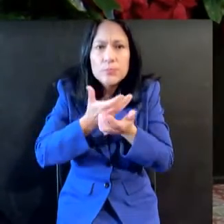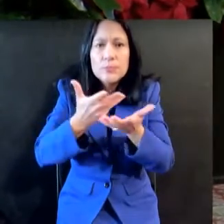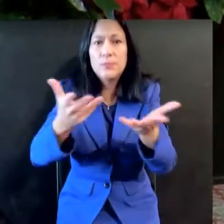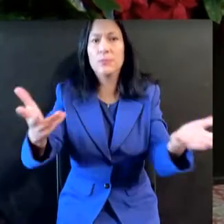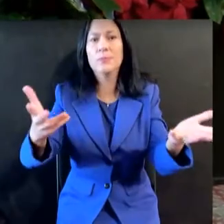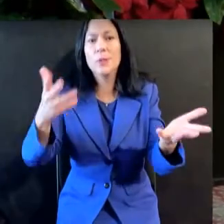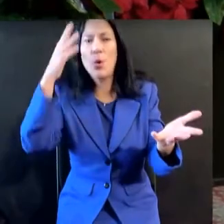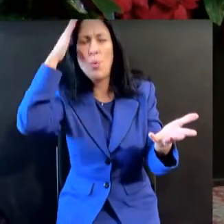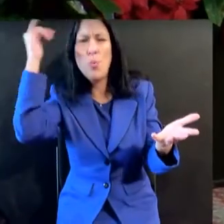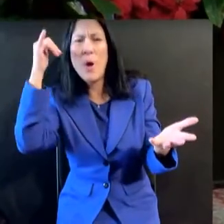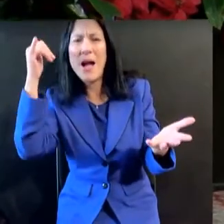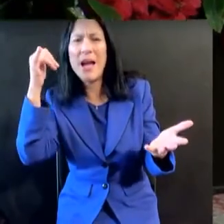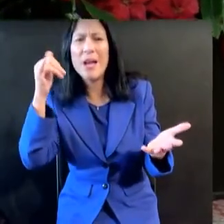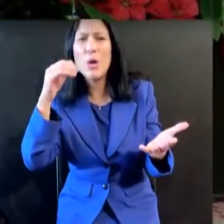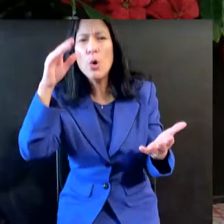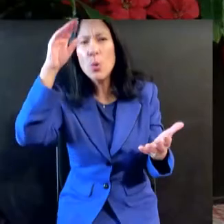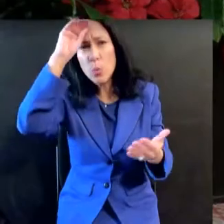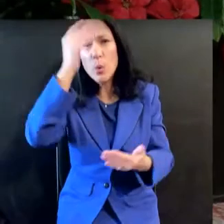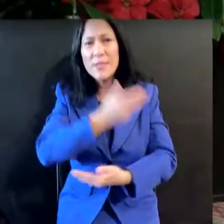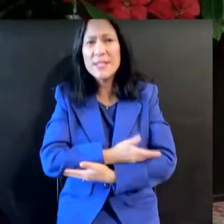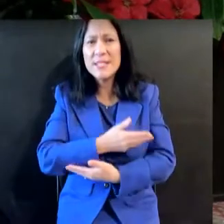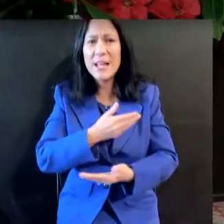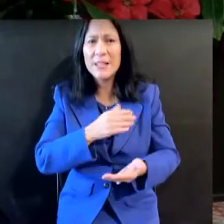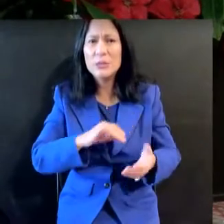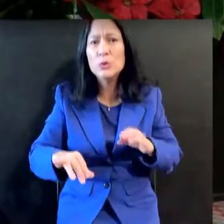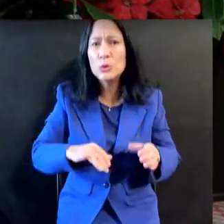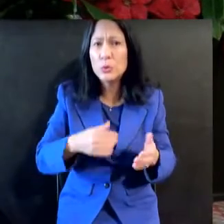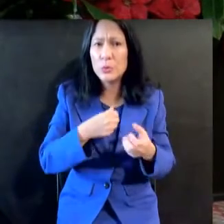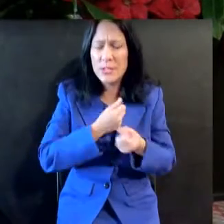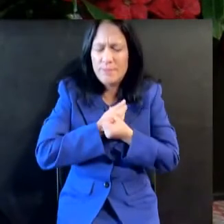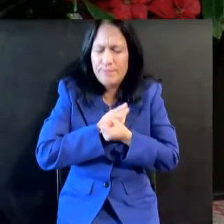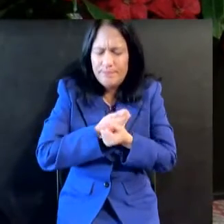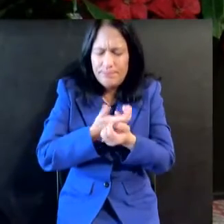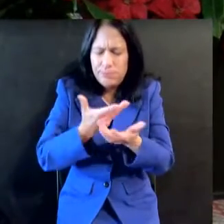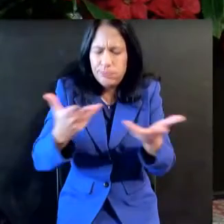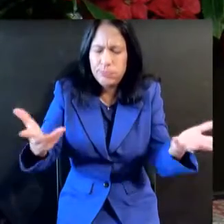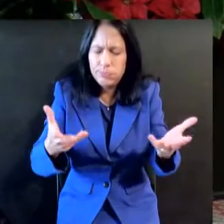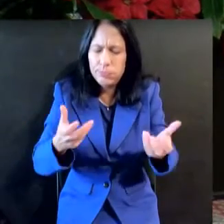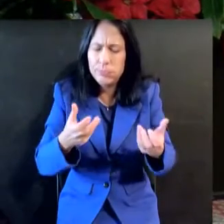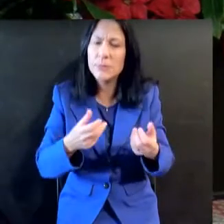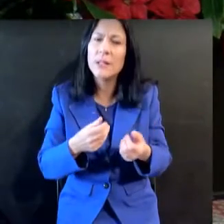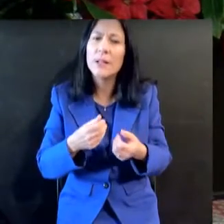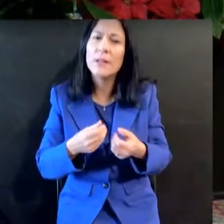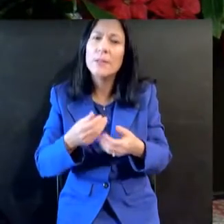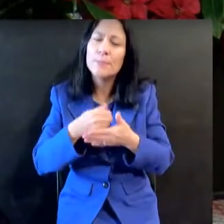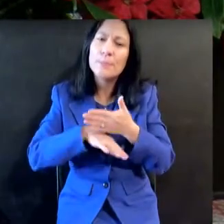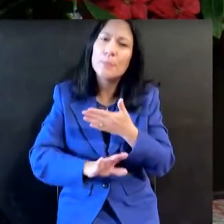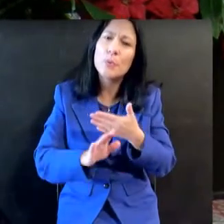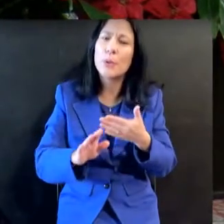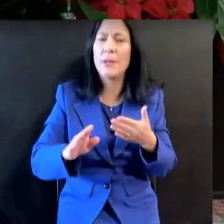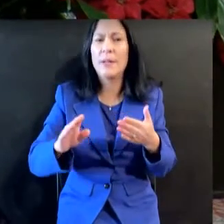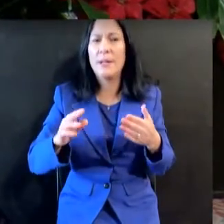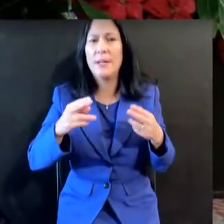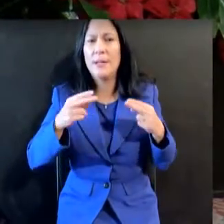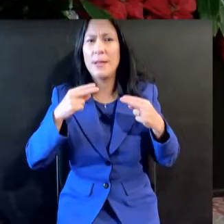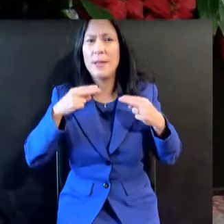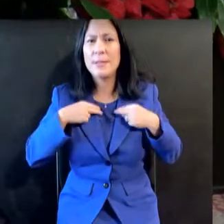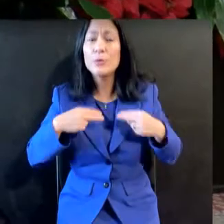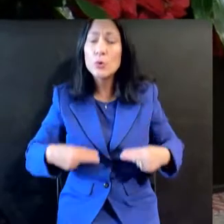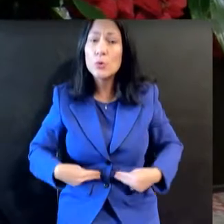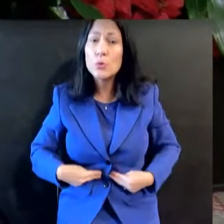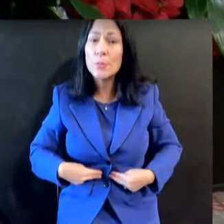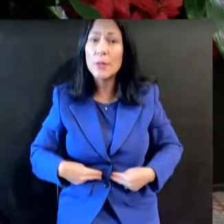would empty himself, pour himself out to be born in the form of a human, even lower, in the form